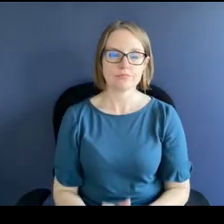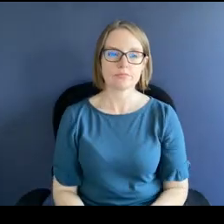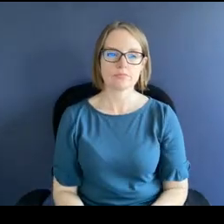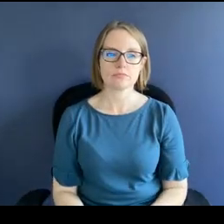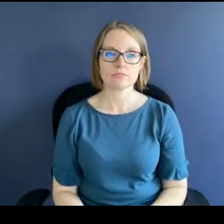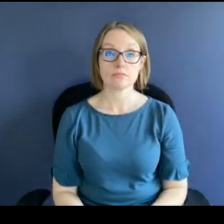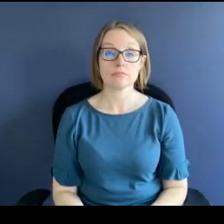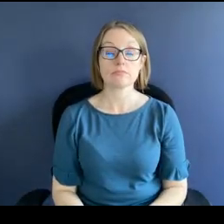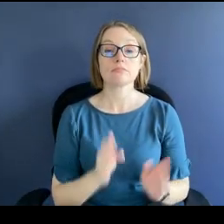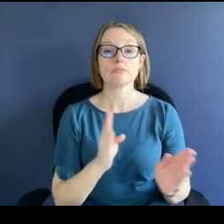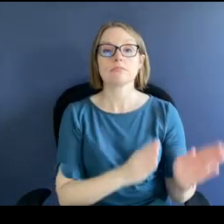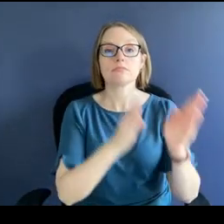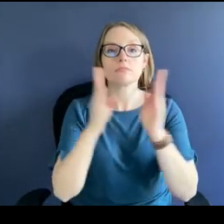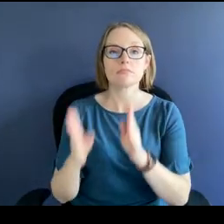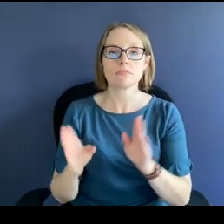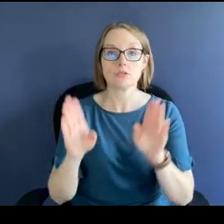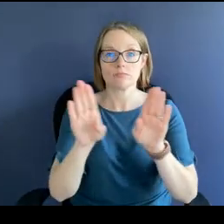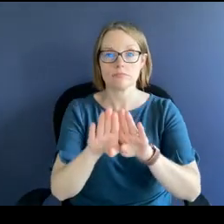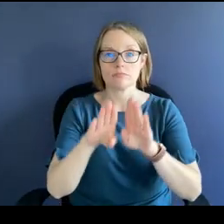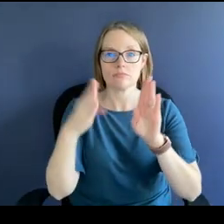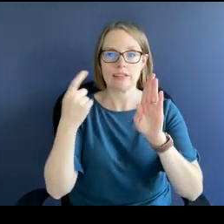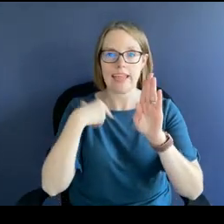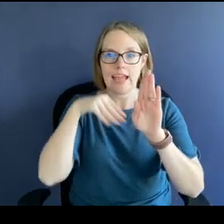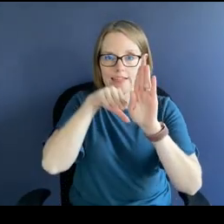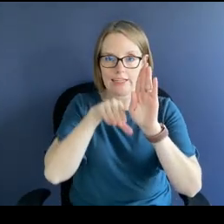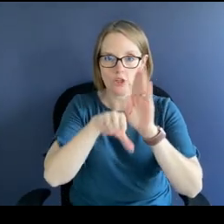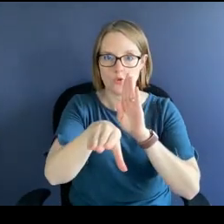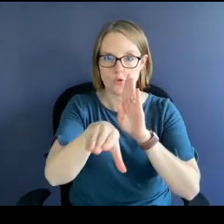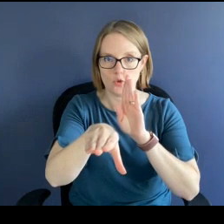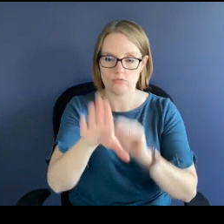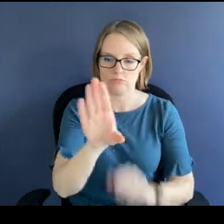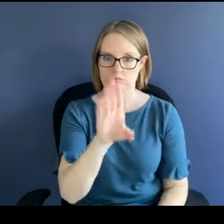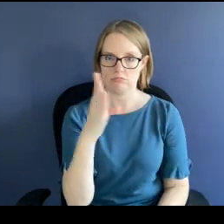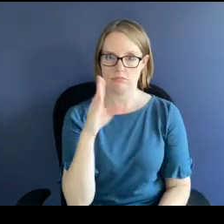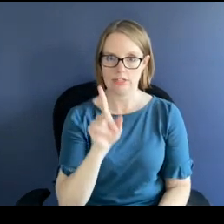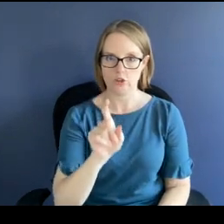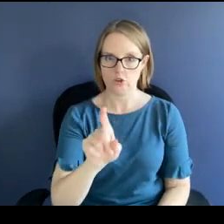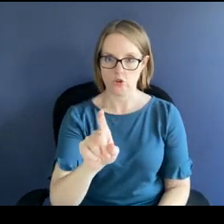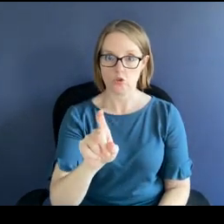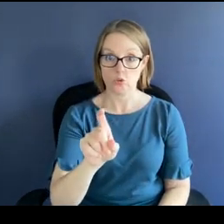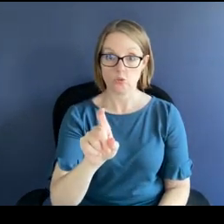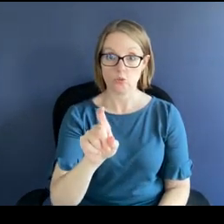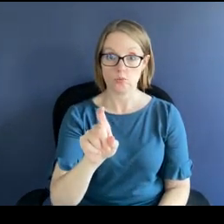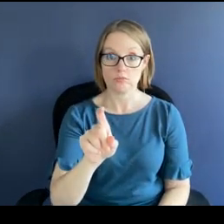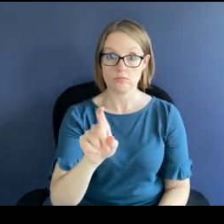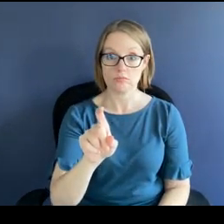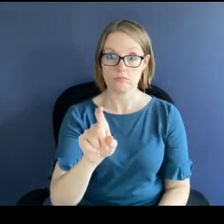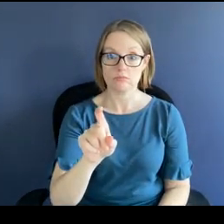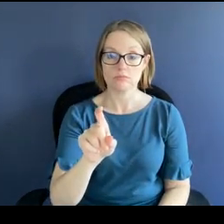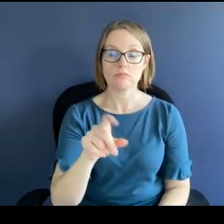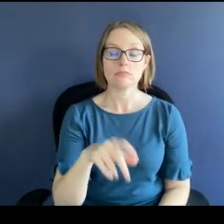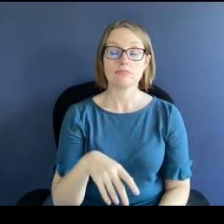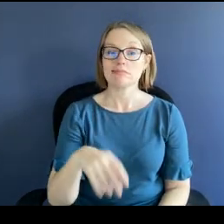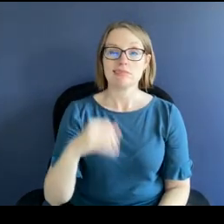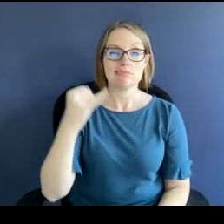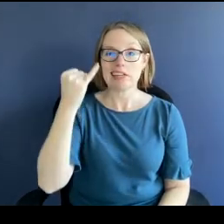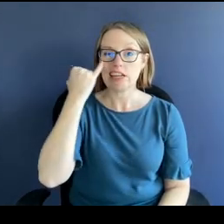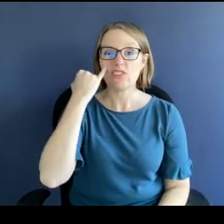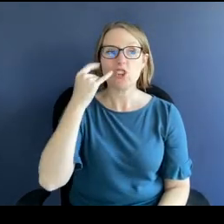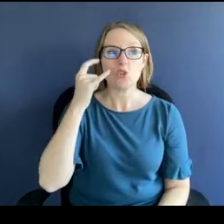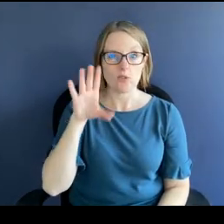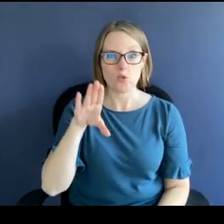Walk-in pantries. At walk-in pantries that must be entered to reach the